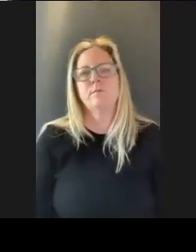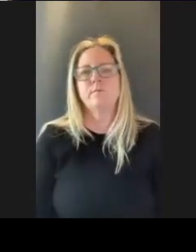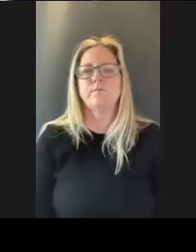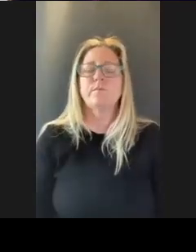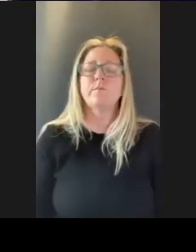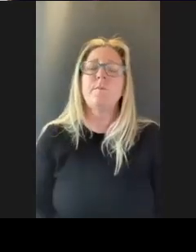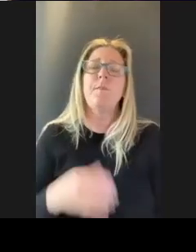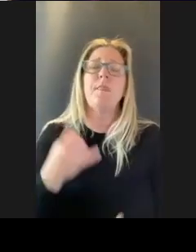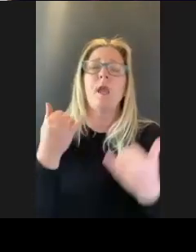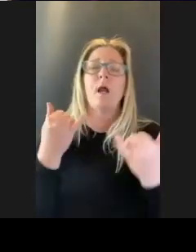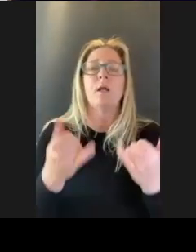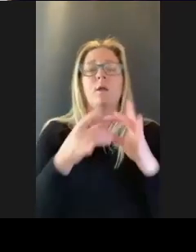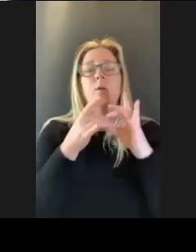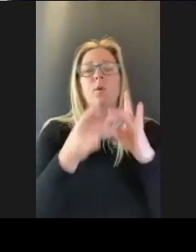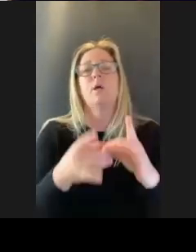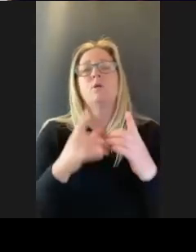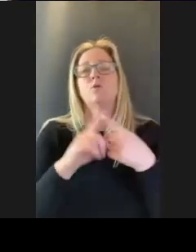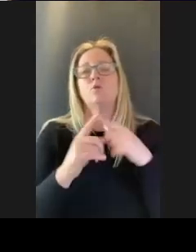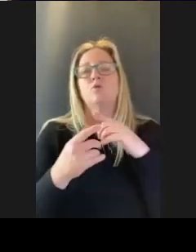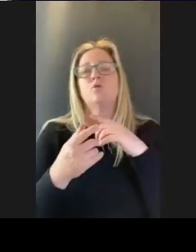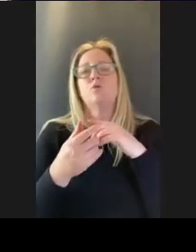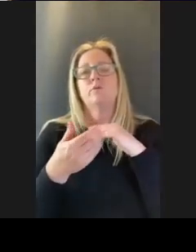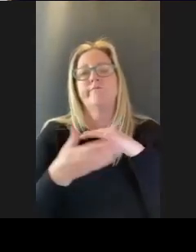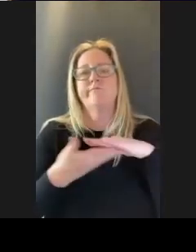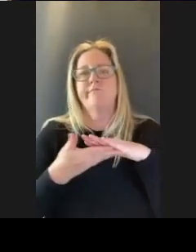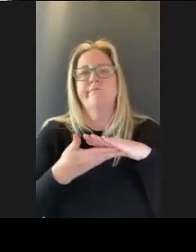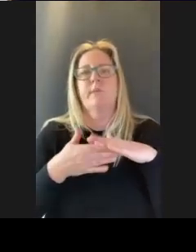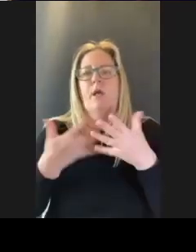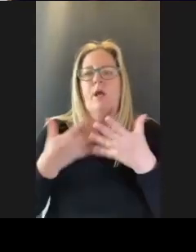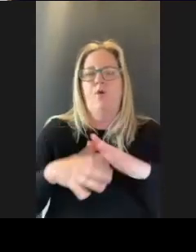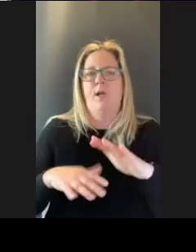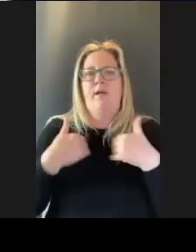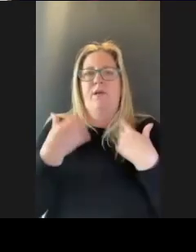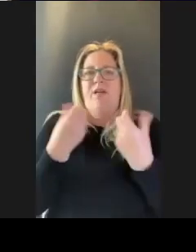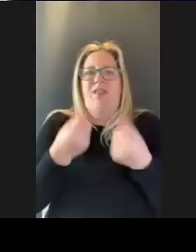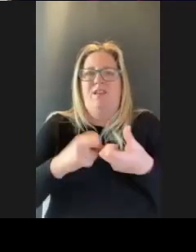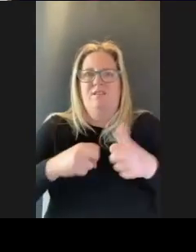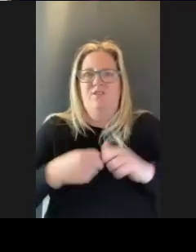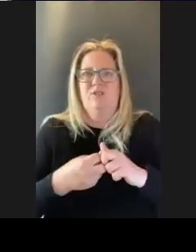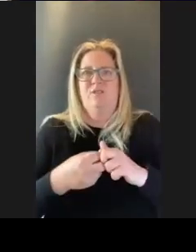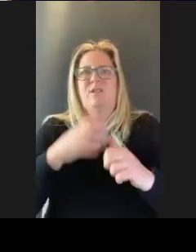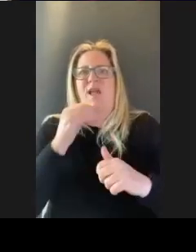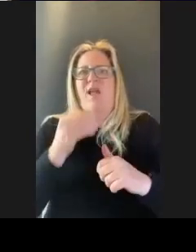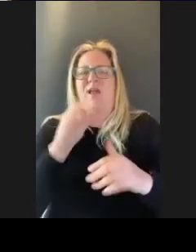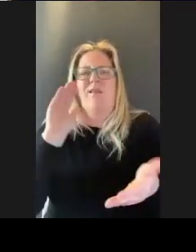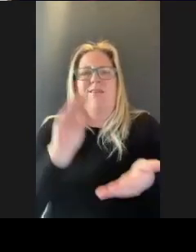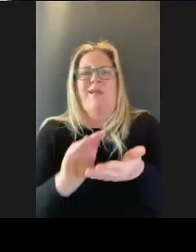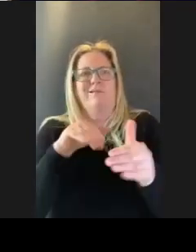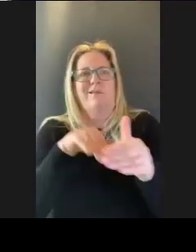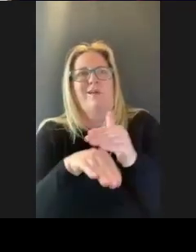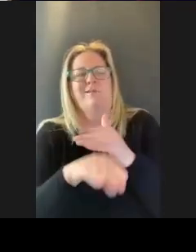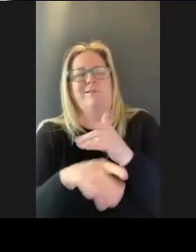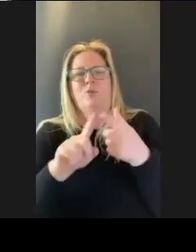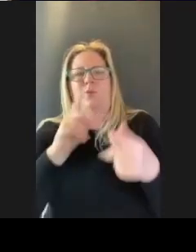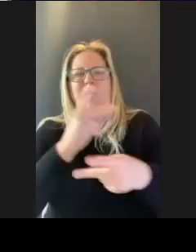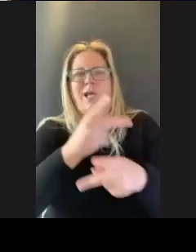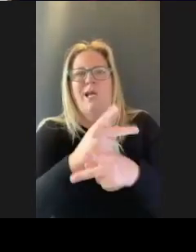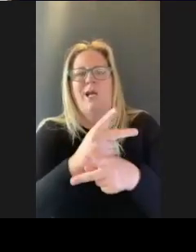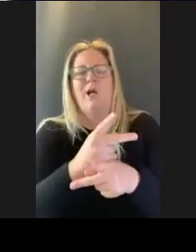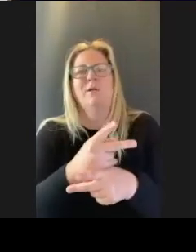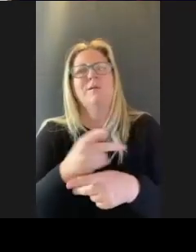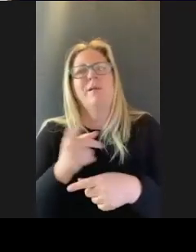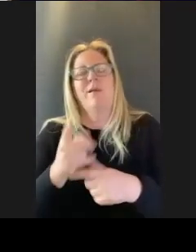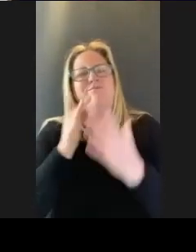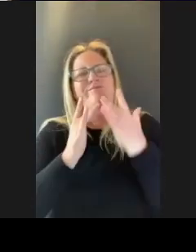regard to underlying health conditions and less access to care, we know that the lack of health insurance